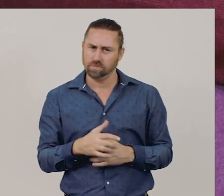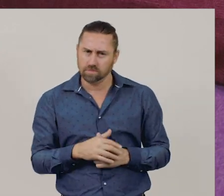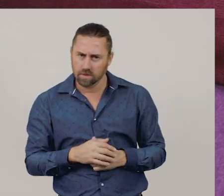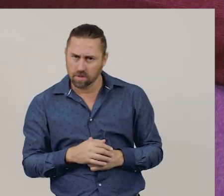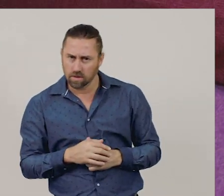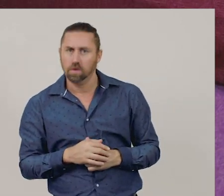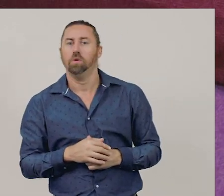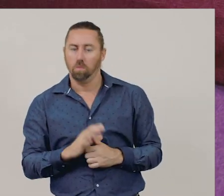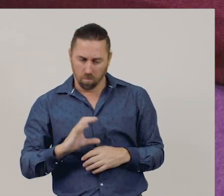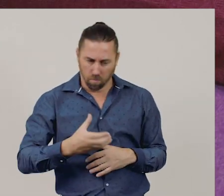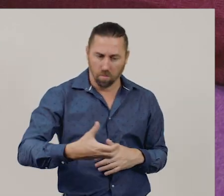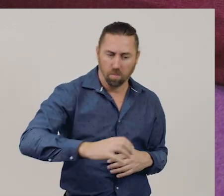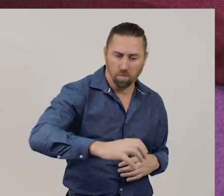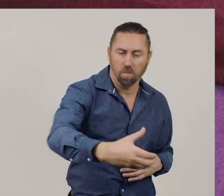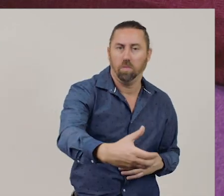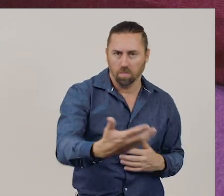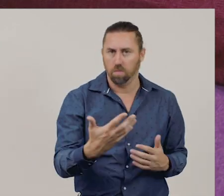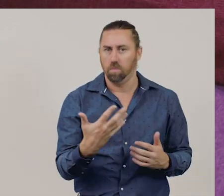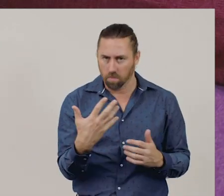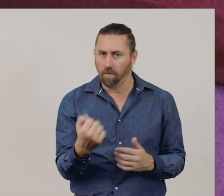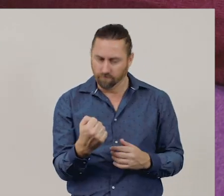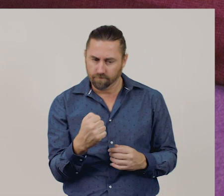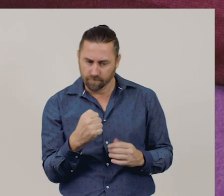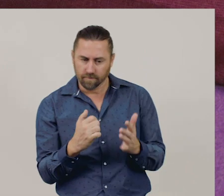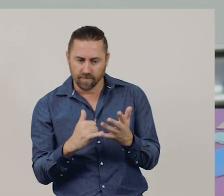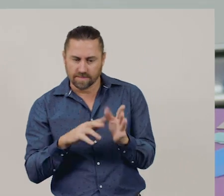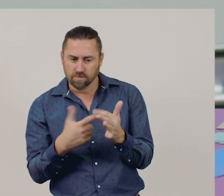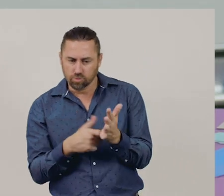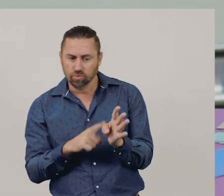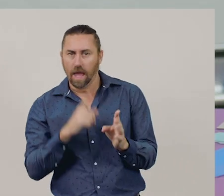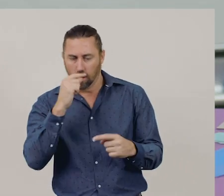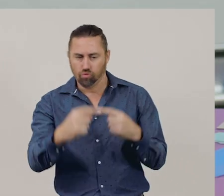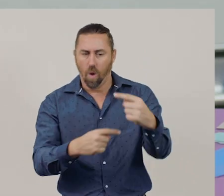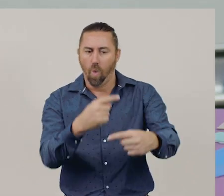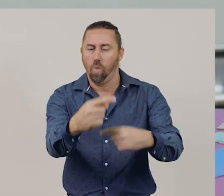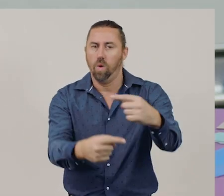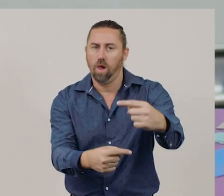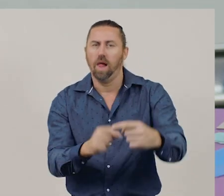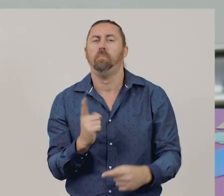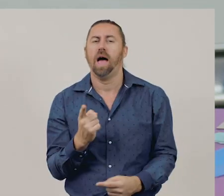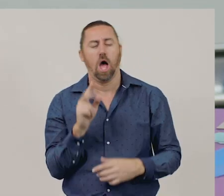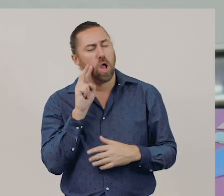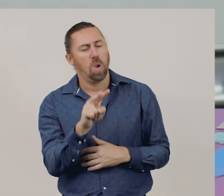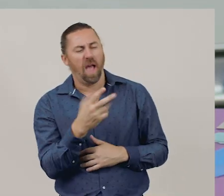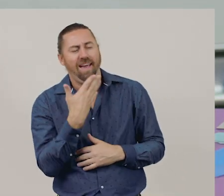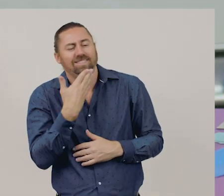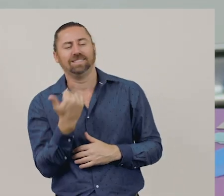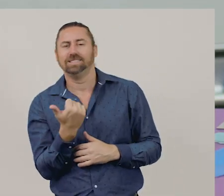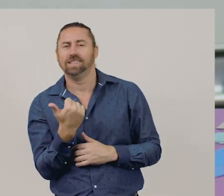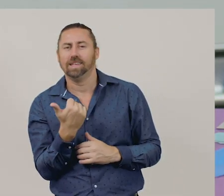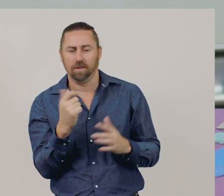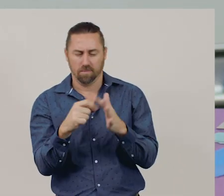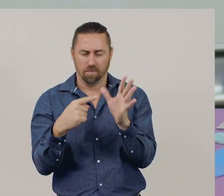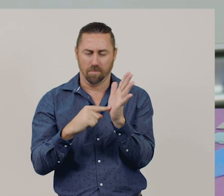has functional reflection symmetry so that it can roll. But it also has aesthetic symmetry in